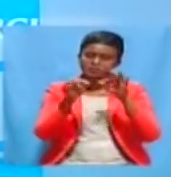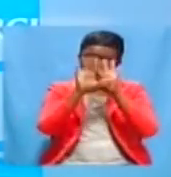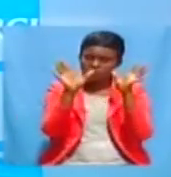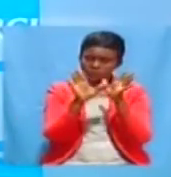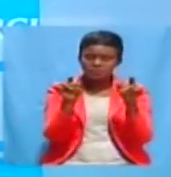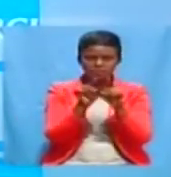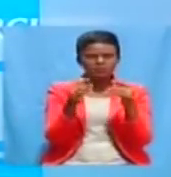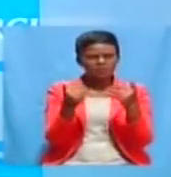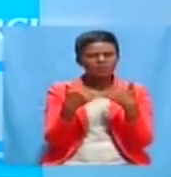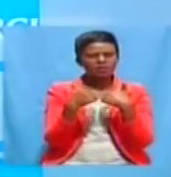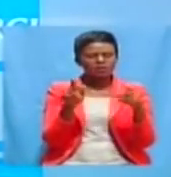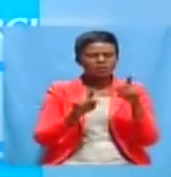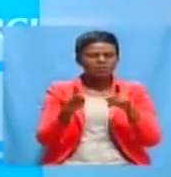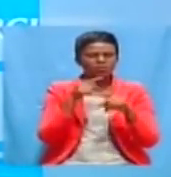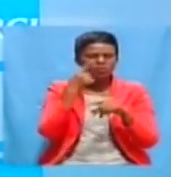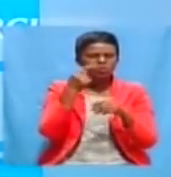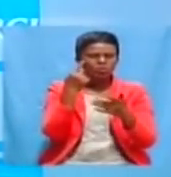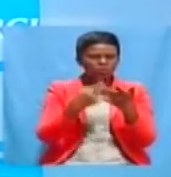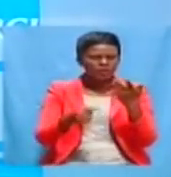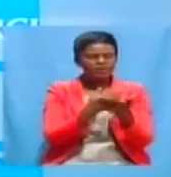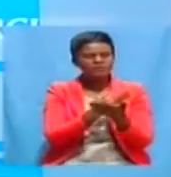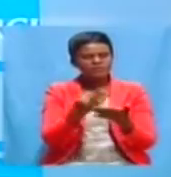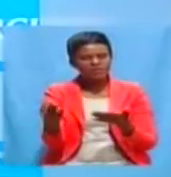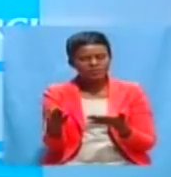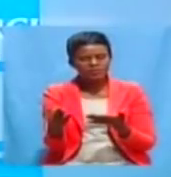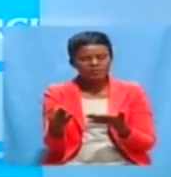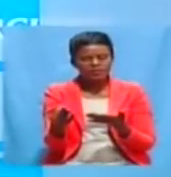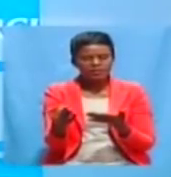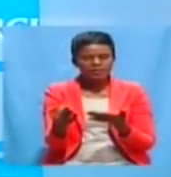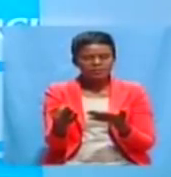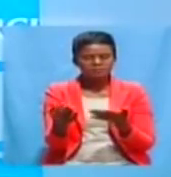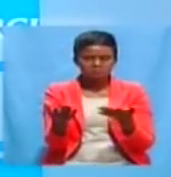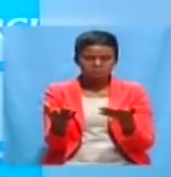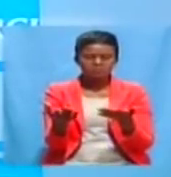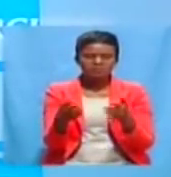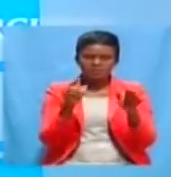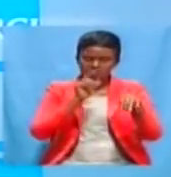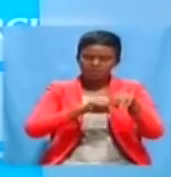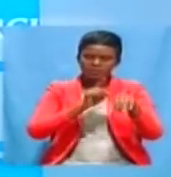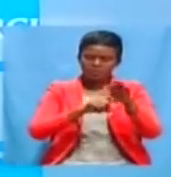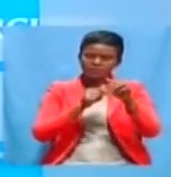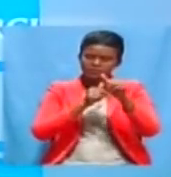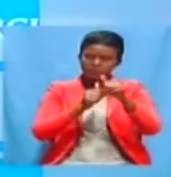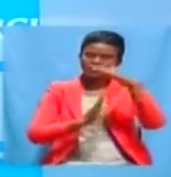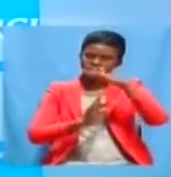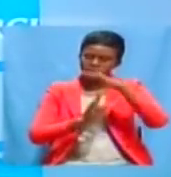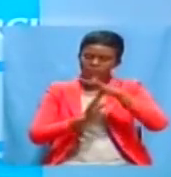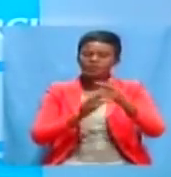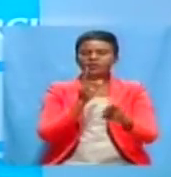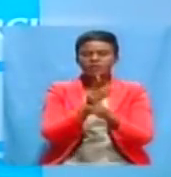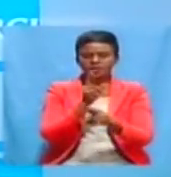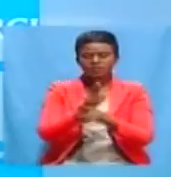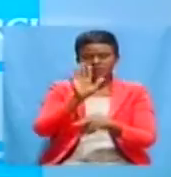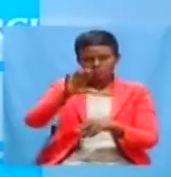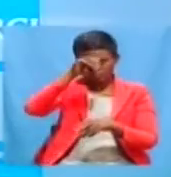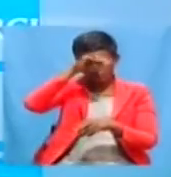has stated that those who shall fail to remedy the defaults within a stipulated time shall have their mining rights